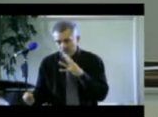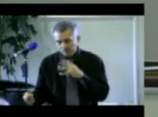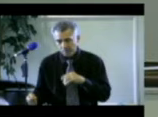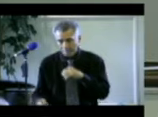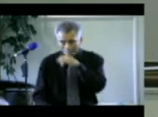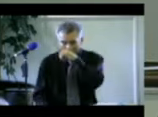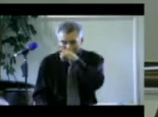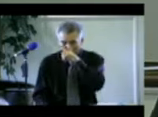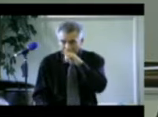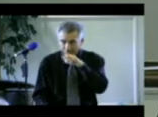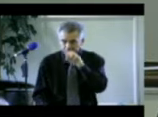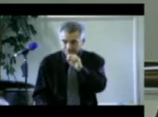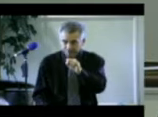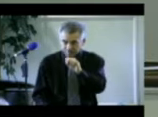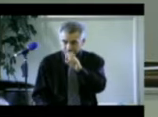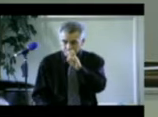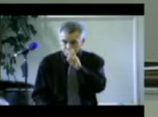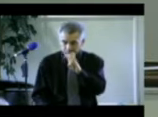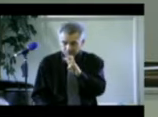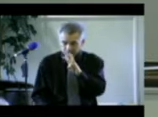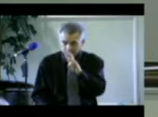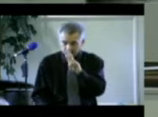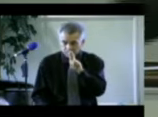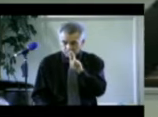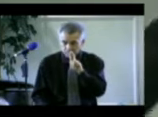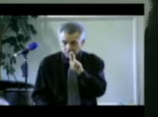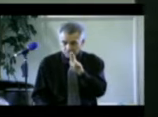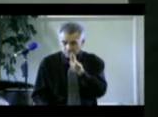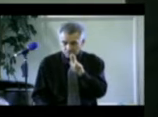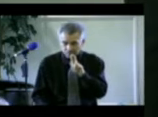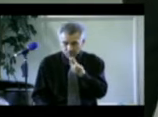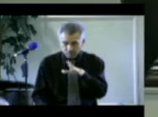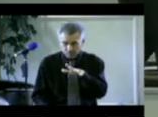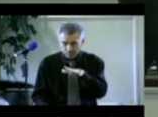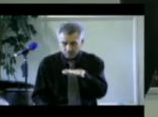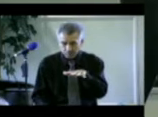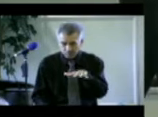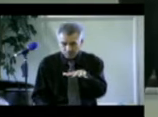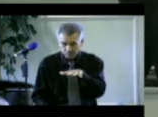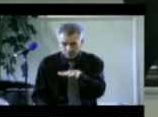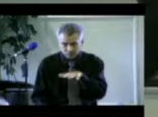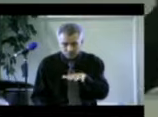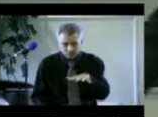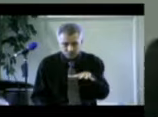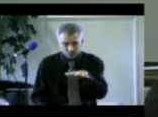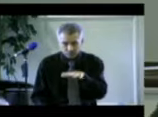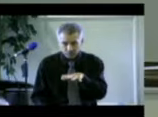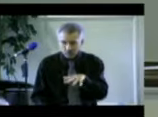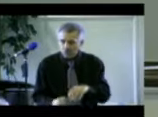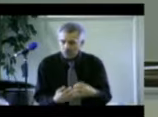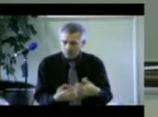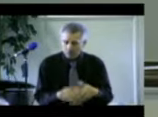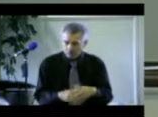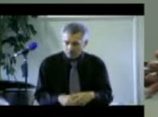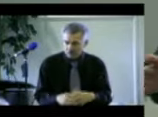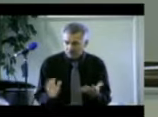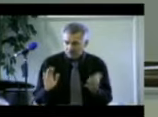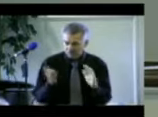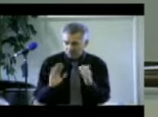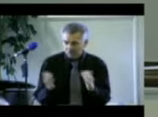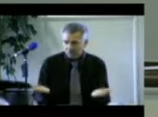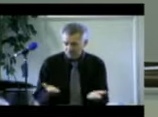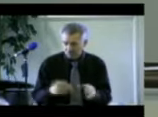Our sewer field is over not too far from the playground, and we're below that downstairs. And so there's a pump that fills